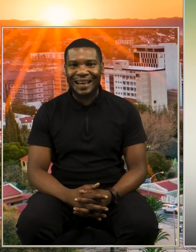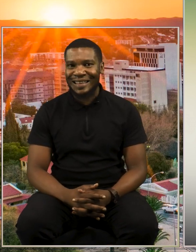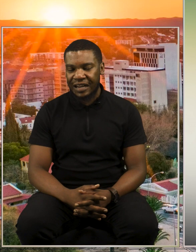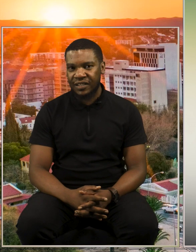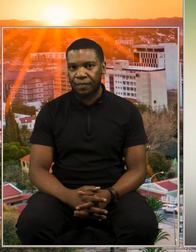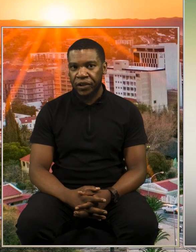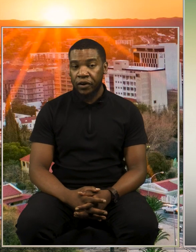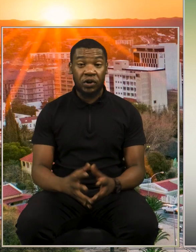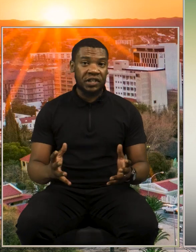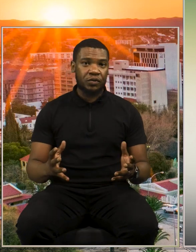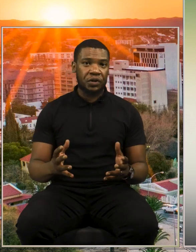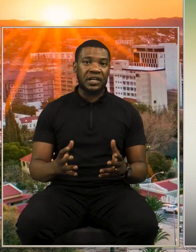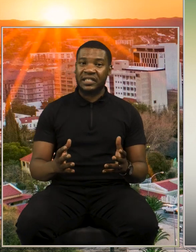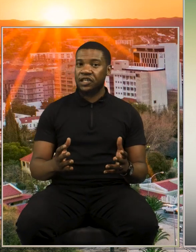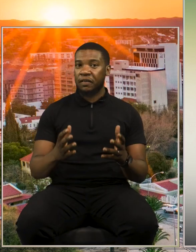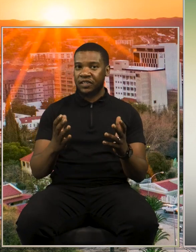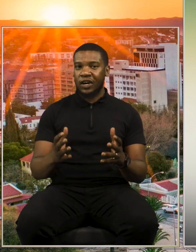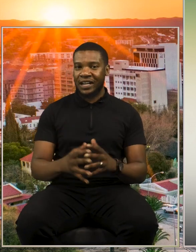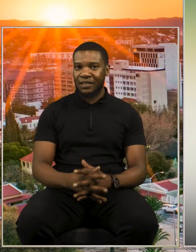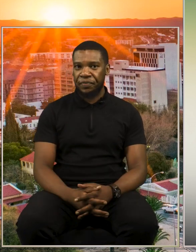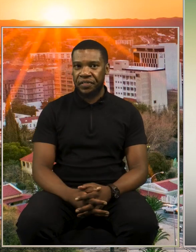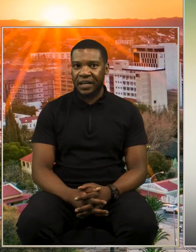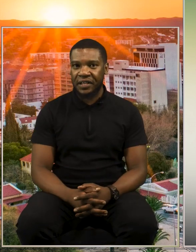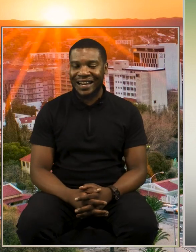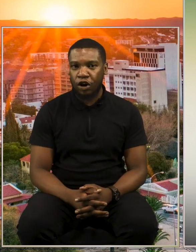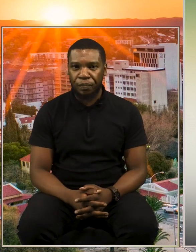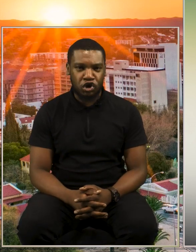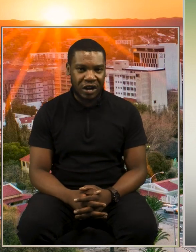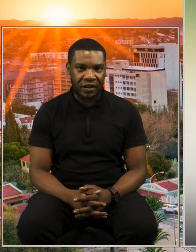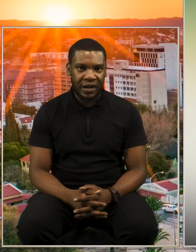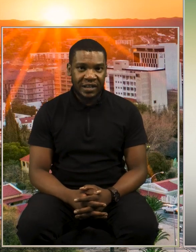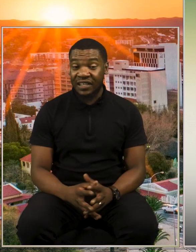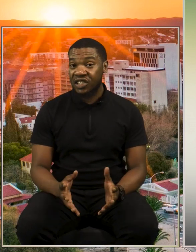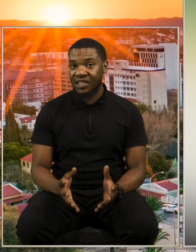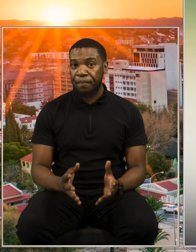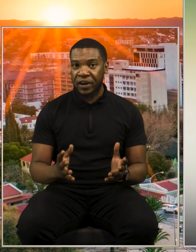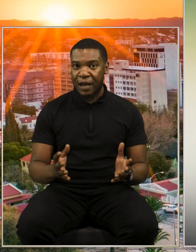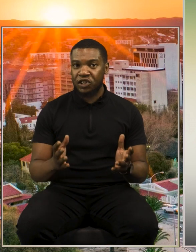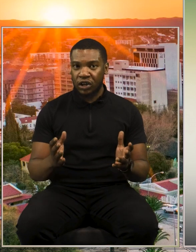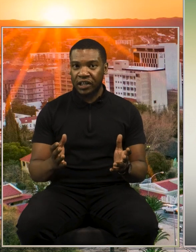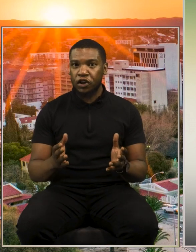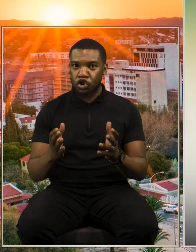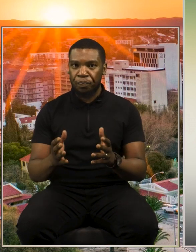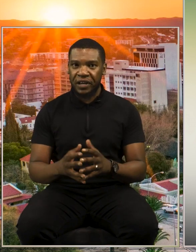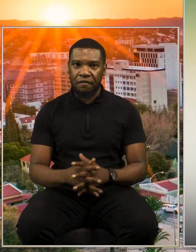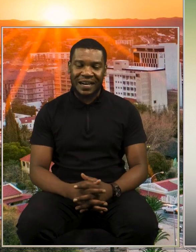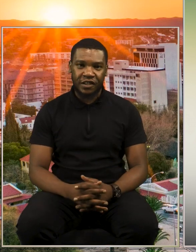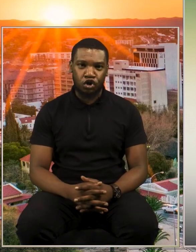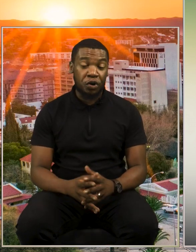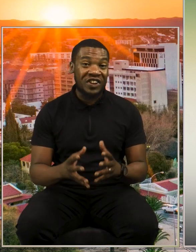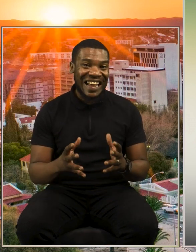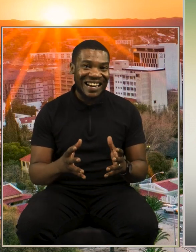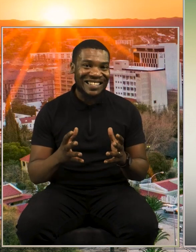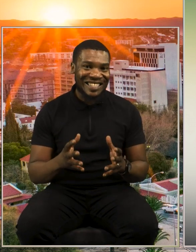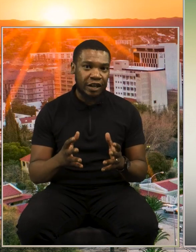Kenyan youngster. Critics, with a touch of sarcasm thicker than Nairobi traffic, suggest that perhaps Charlene should be invited